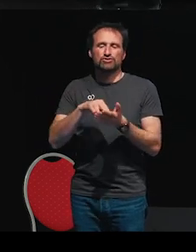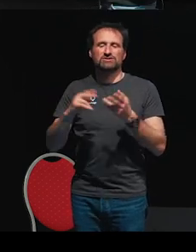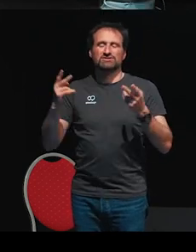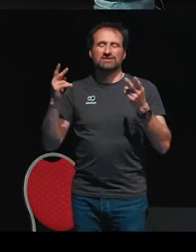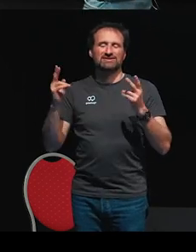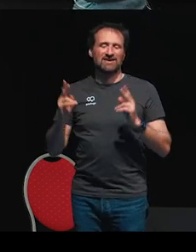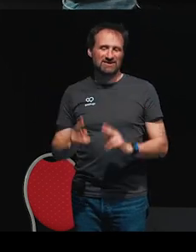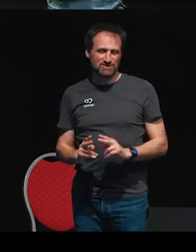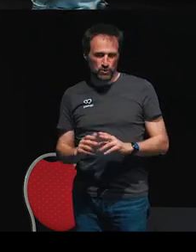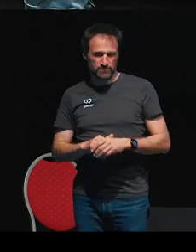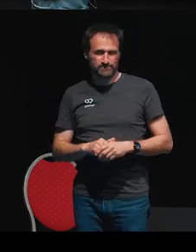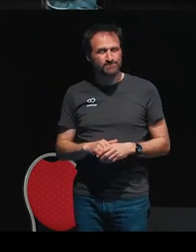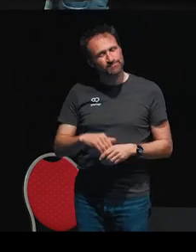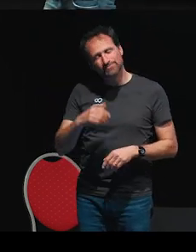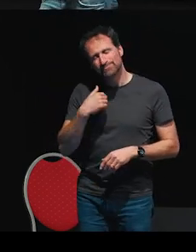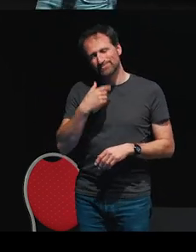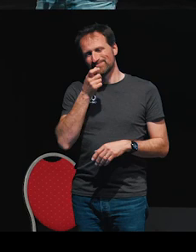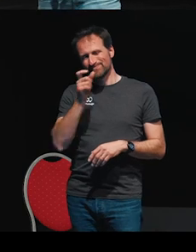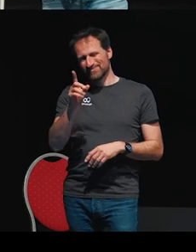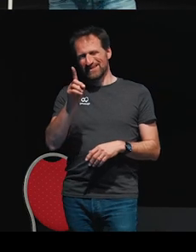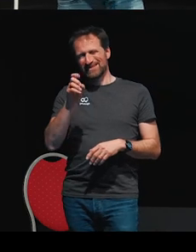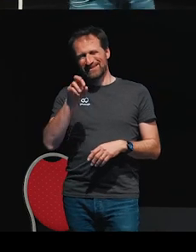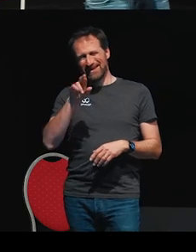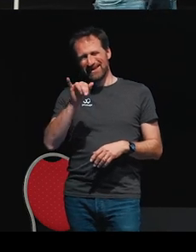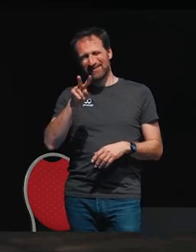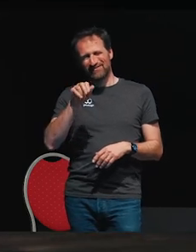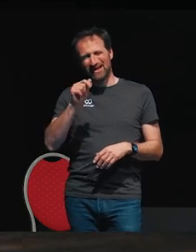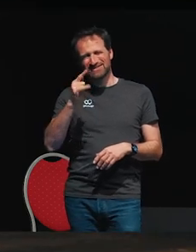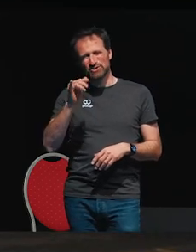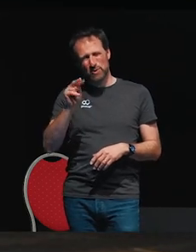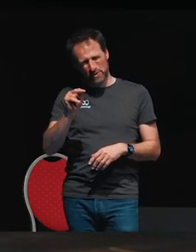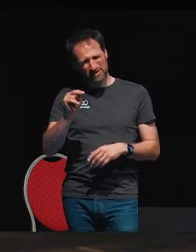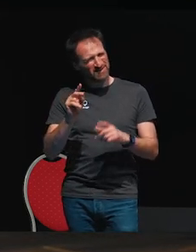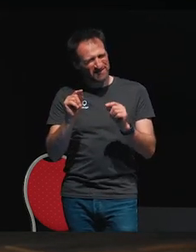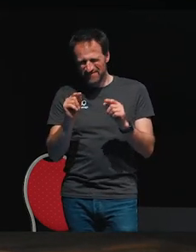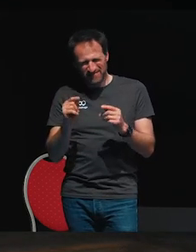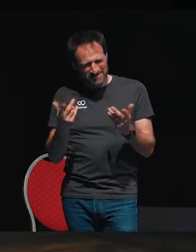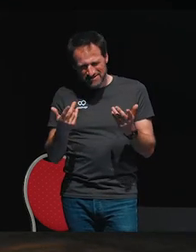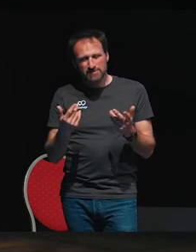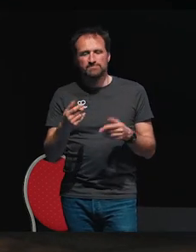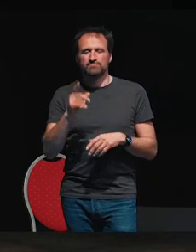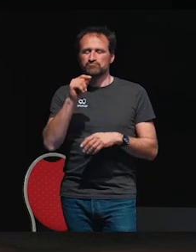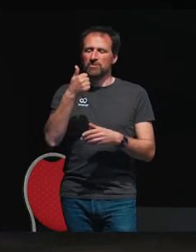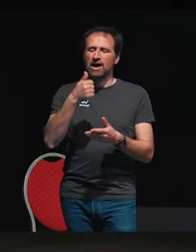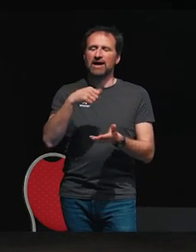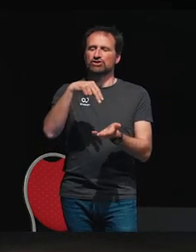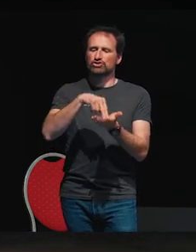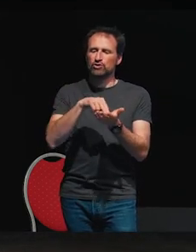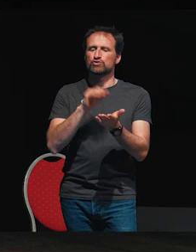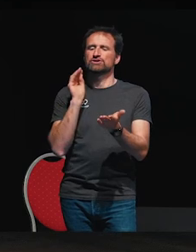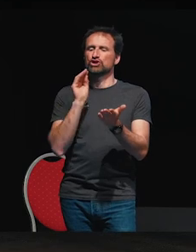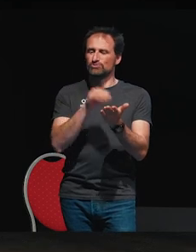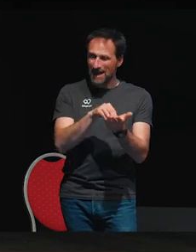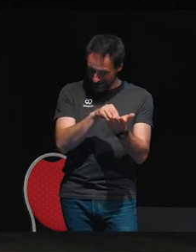First, let me spend a little bit on the name derivation. So what is derivation? I have basically stored some state, and